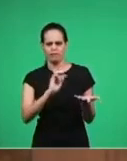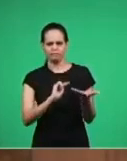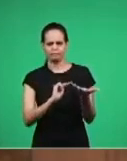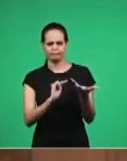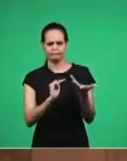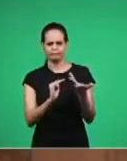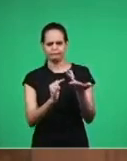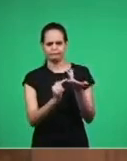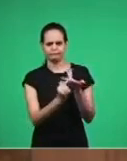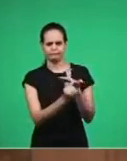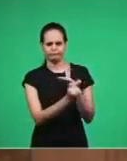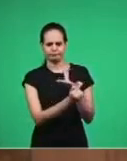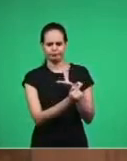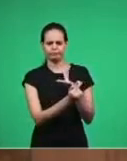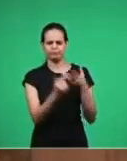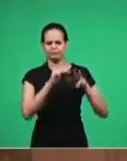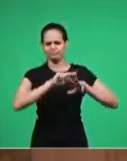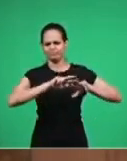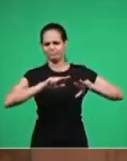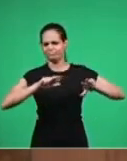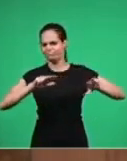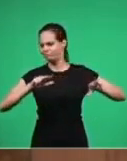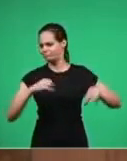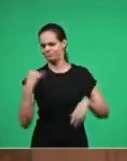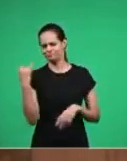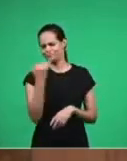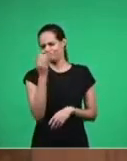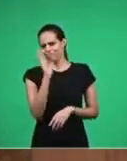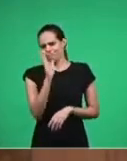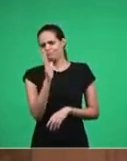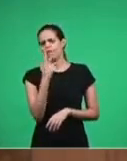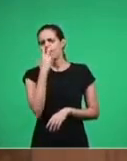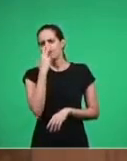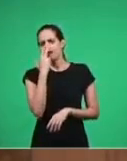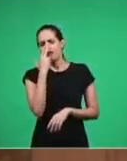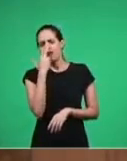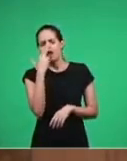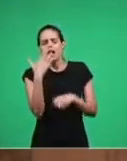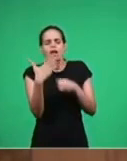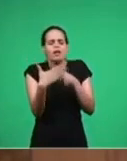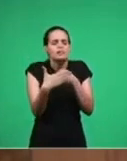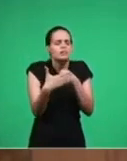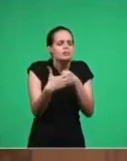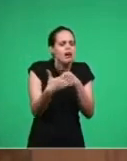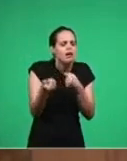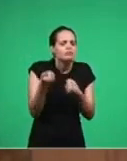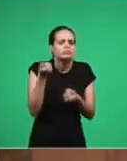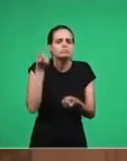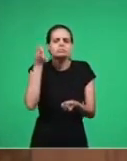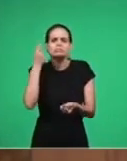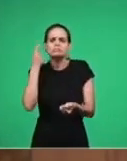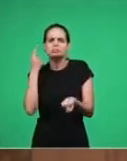is not what us as humans in our eyes think that should happen.